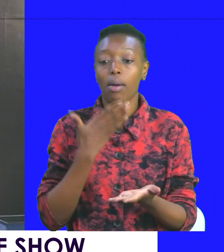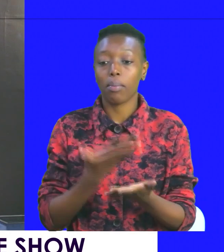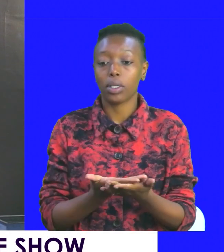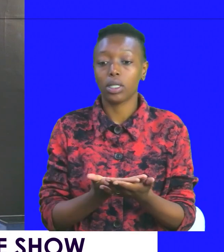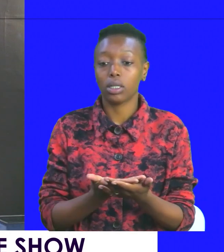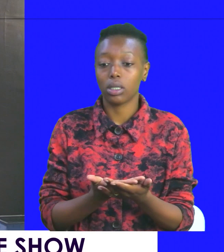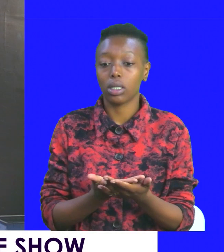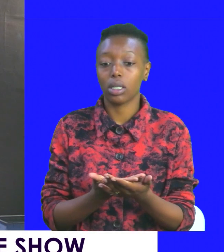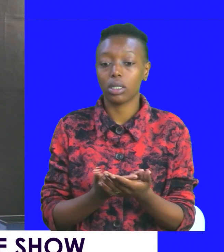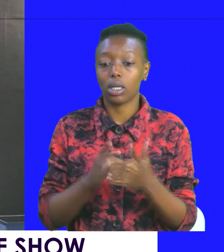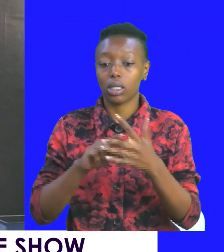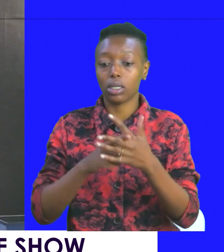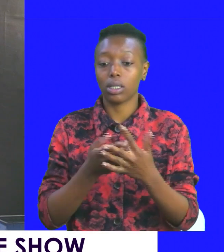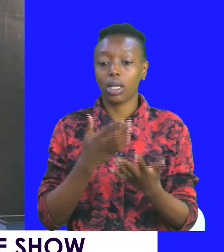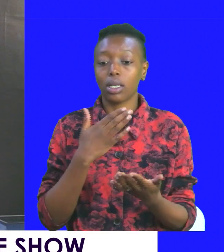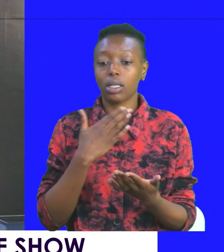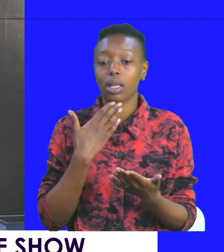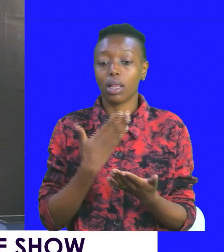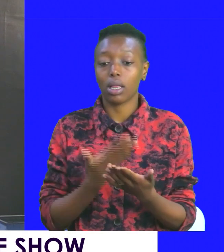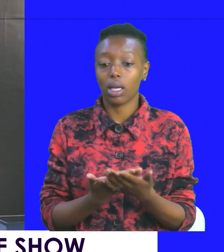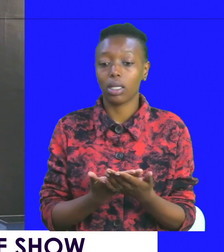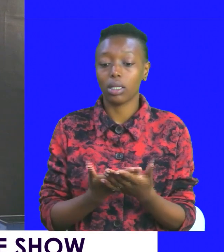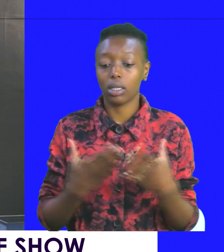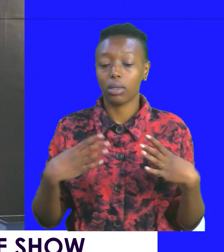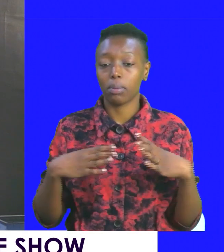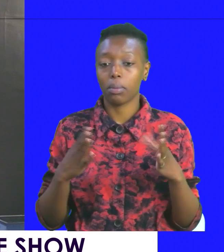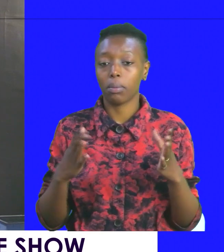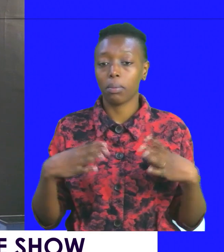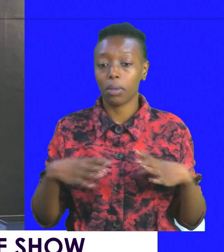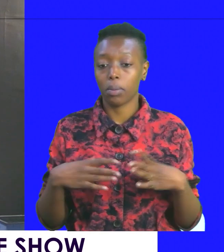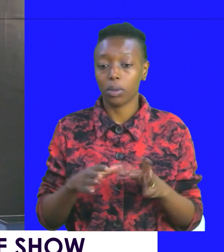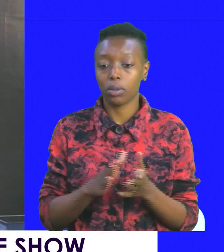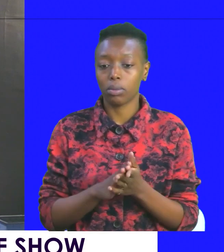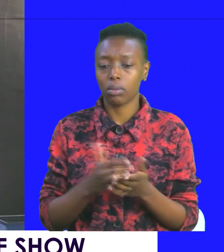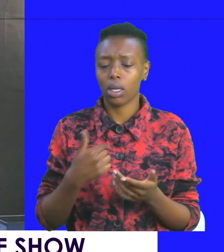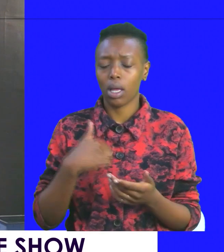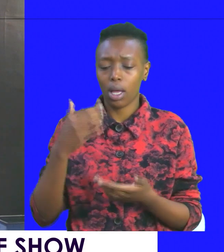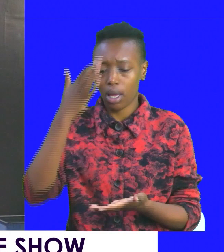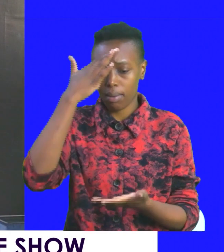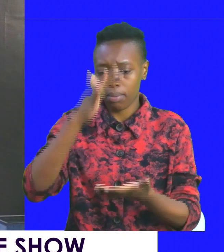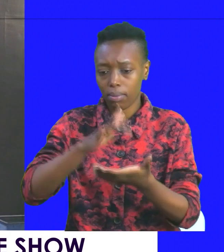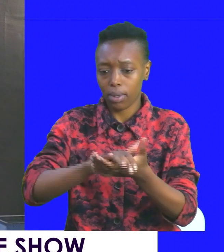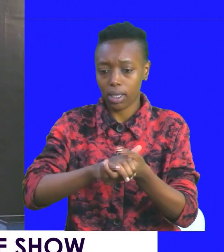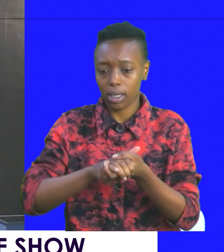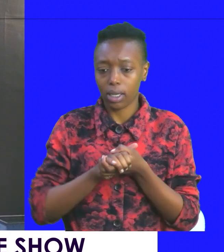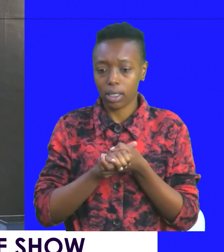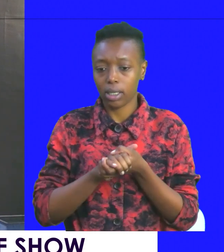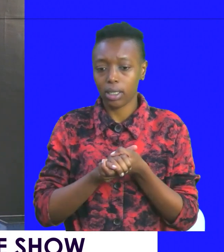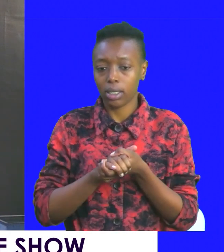gratitude. Because I believe gratitude is something deeper than appreciation.